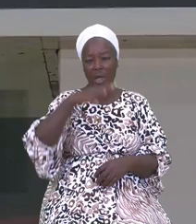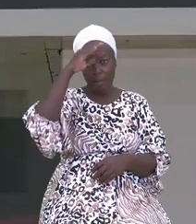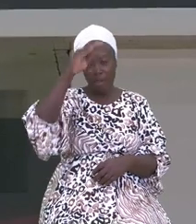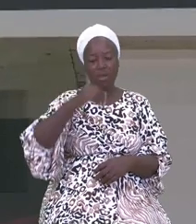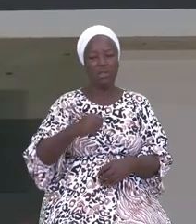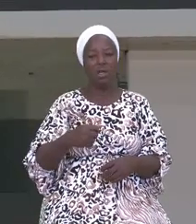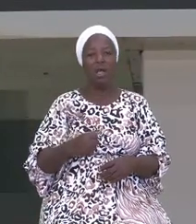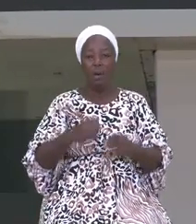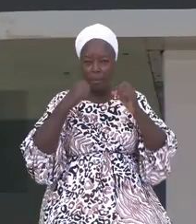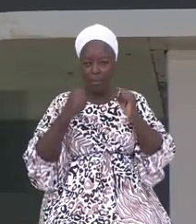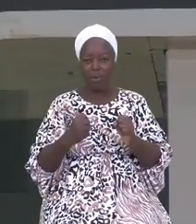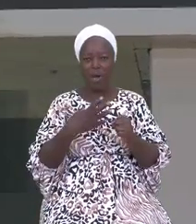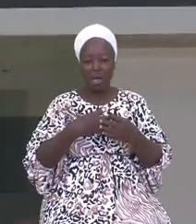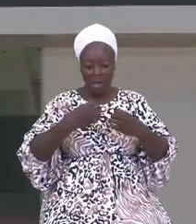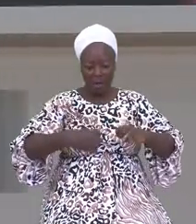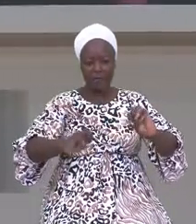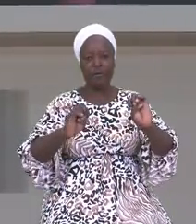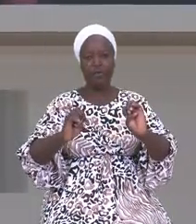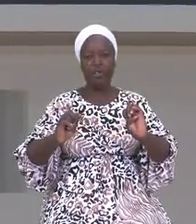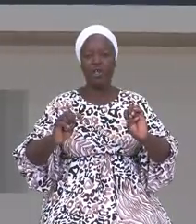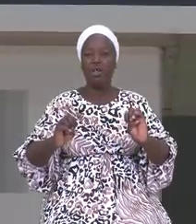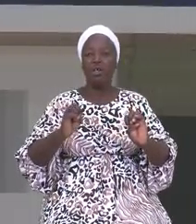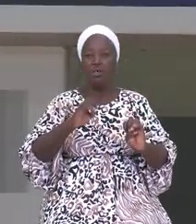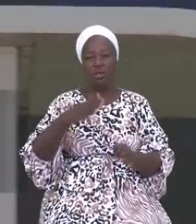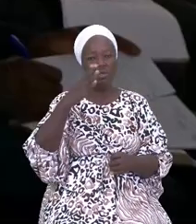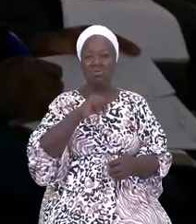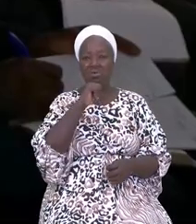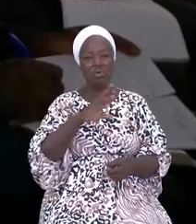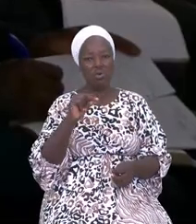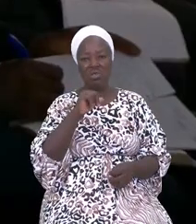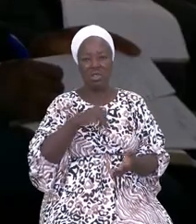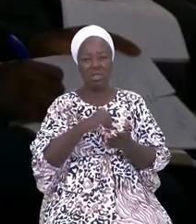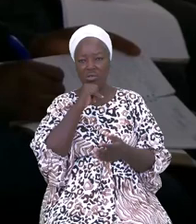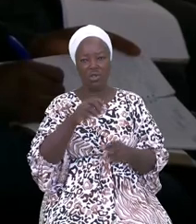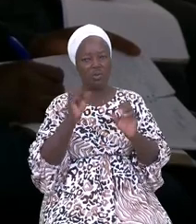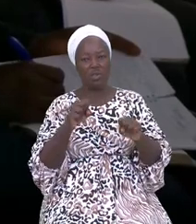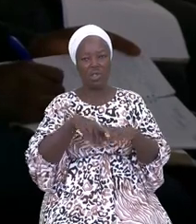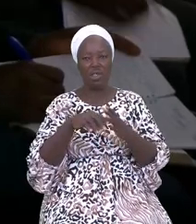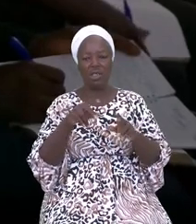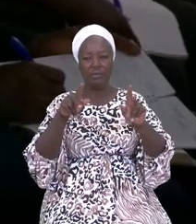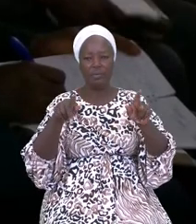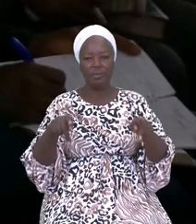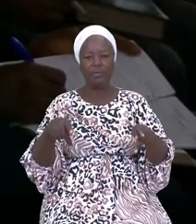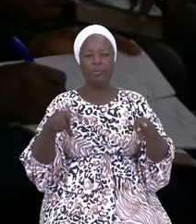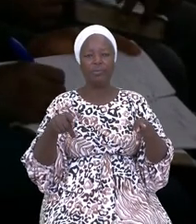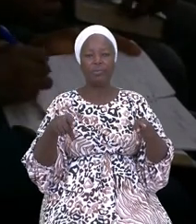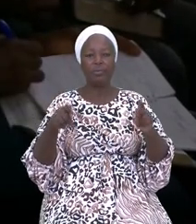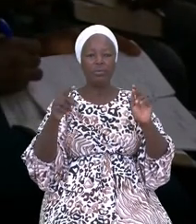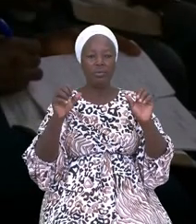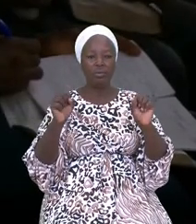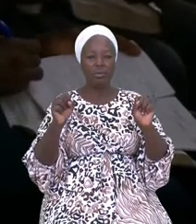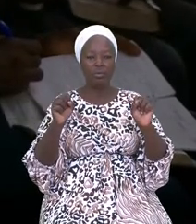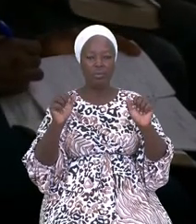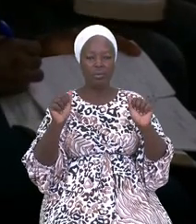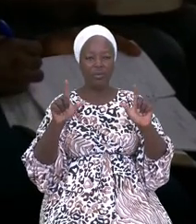it's impossible. In Psalm 49, reading from verse 7, Psalm 49, verse